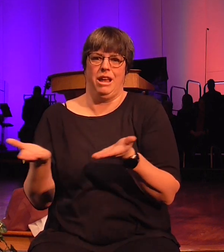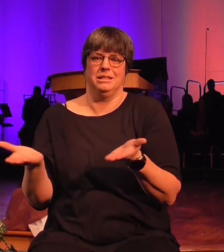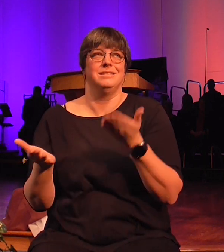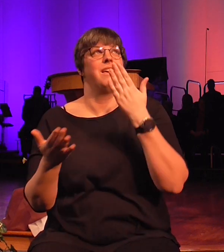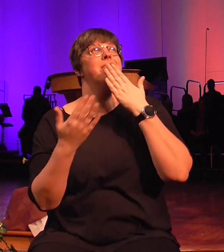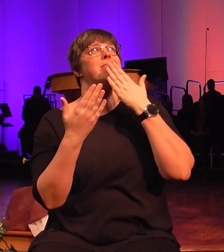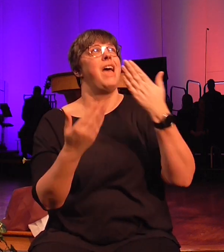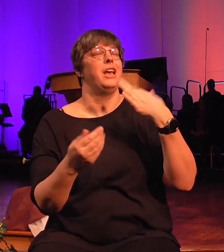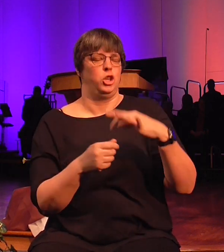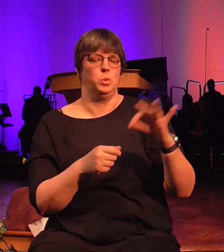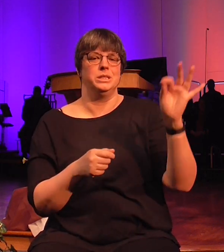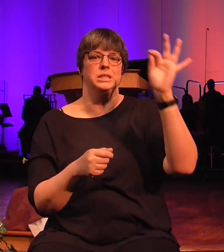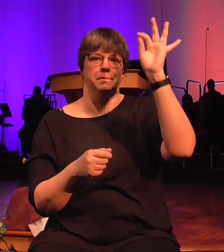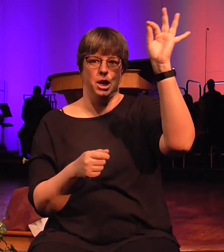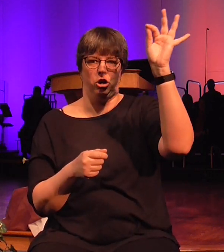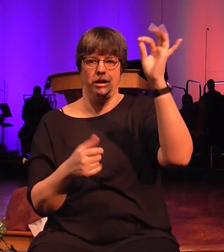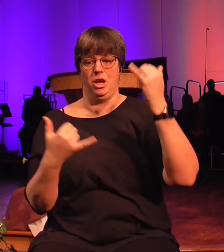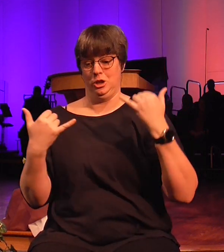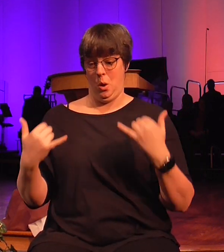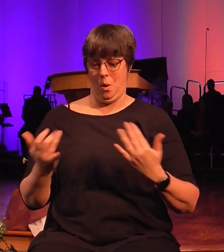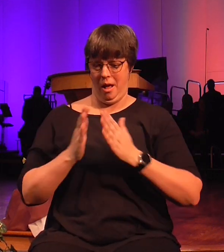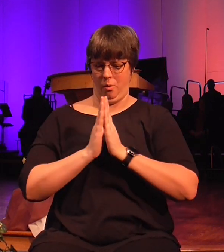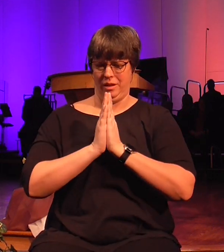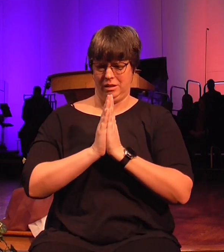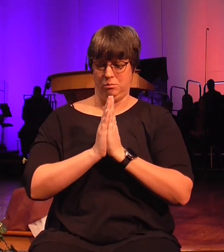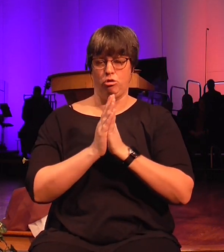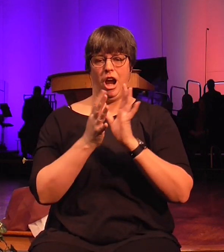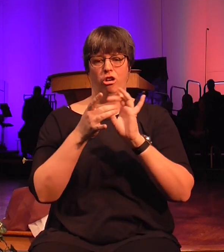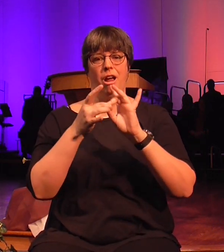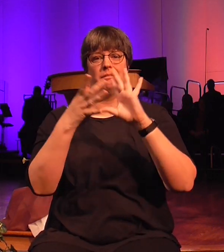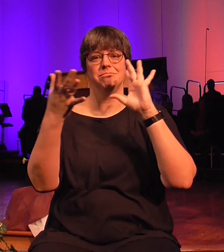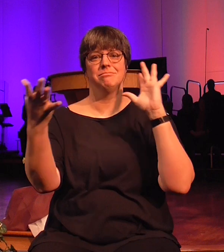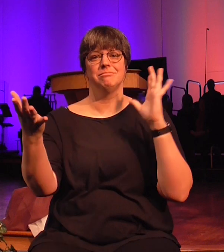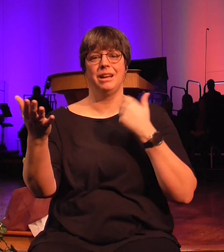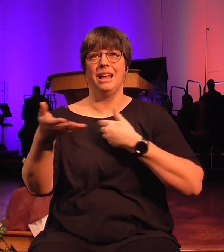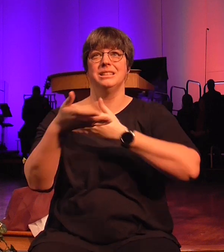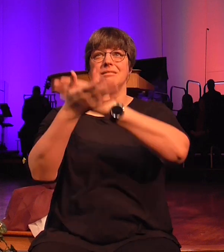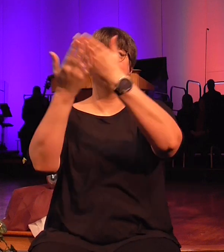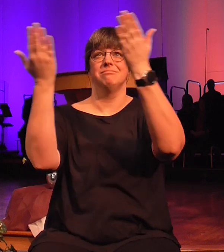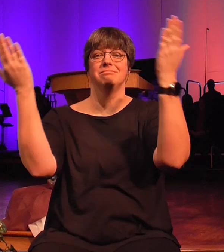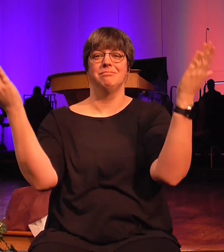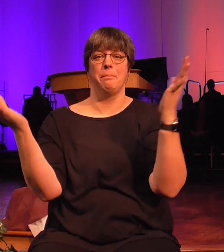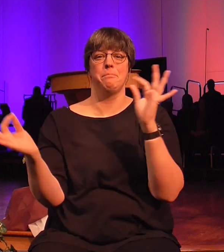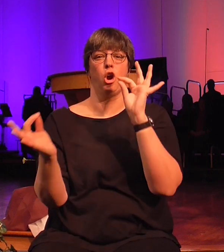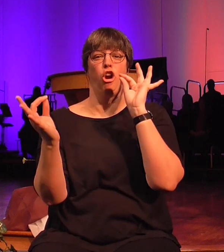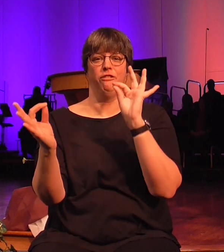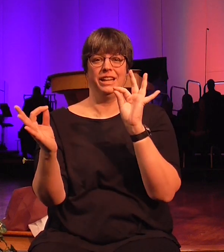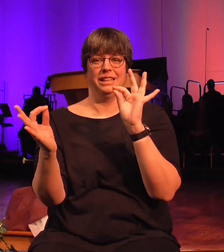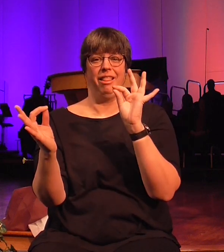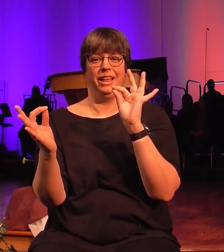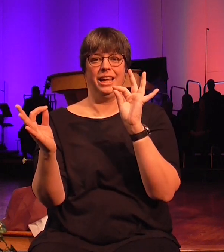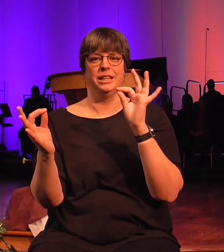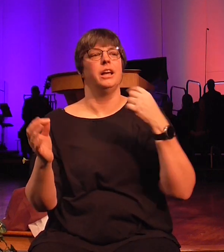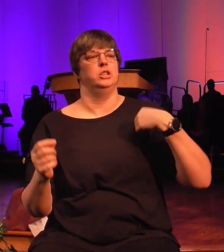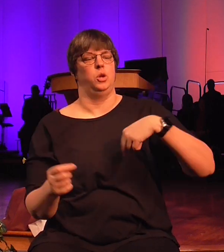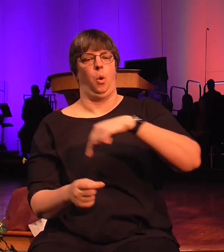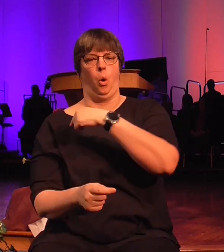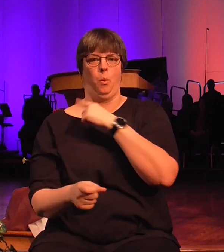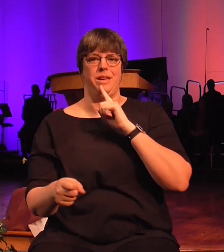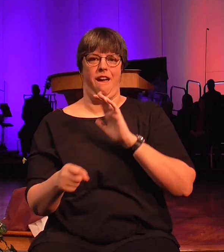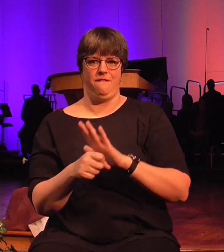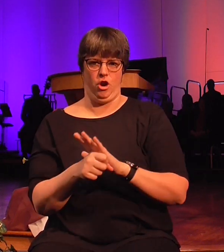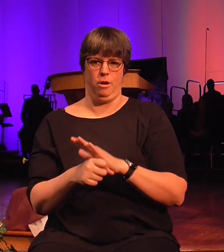Spirit. So I let this prayer go now, watching it unfold perfectly, and together we